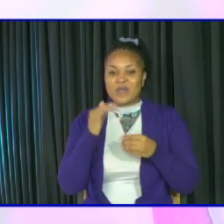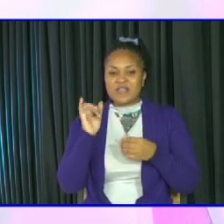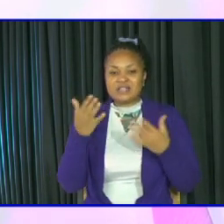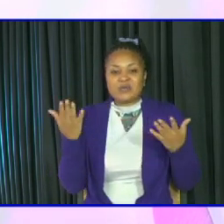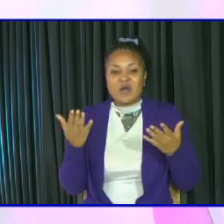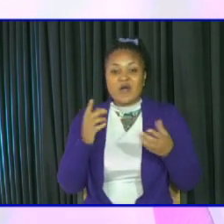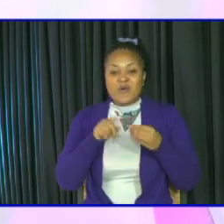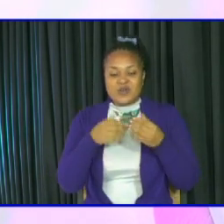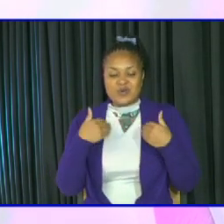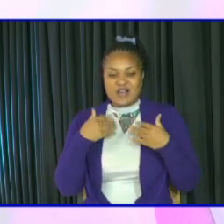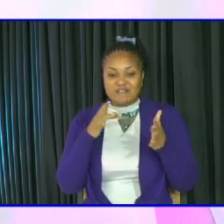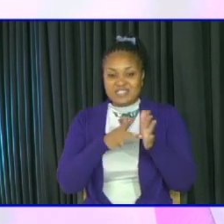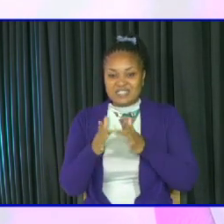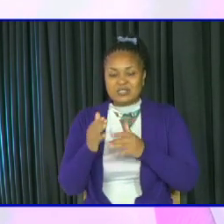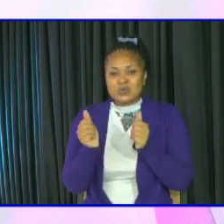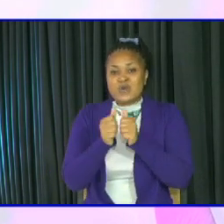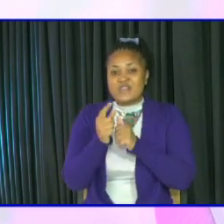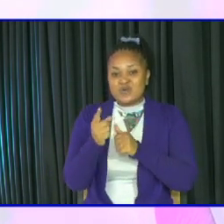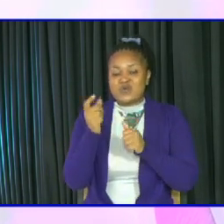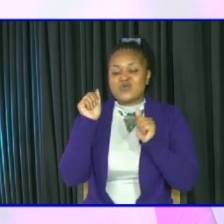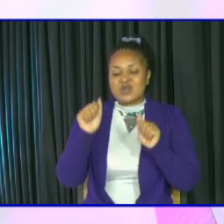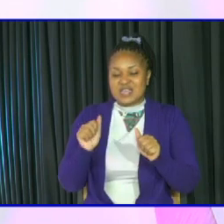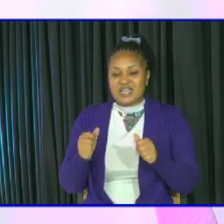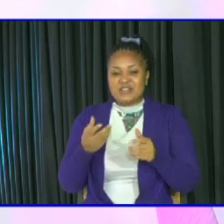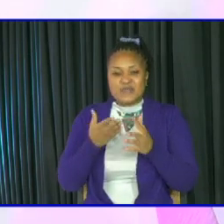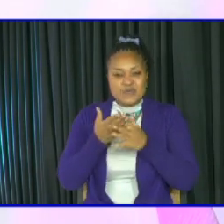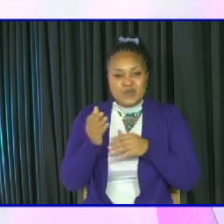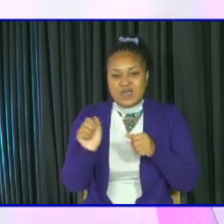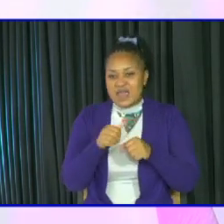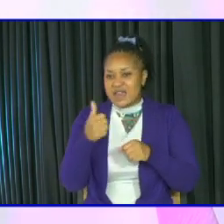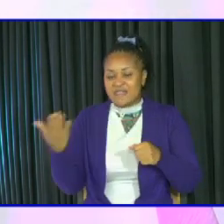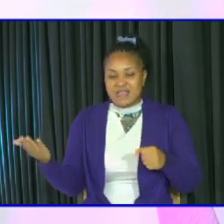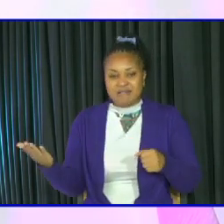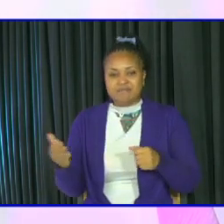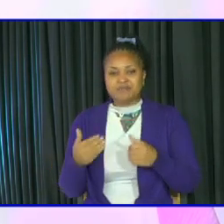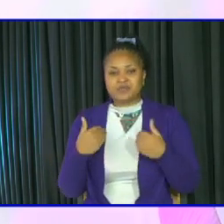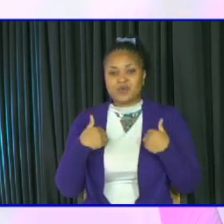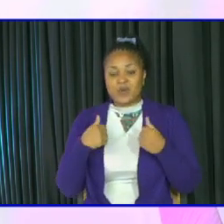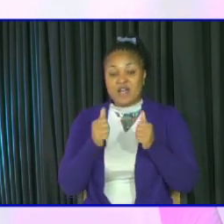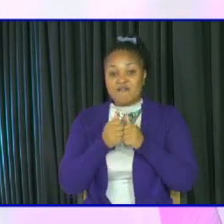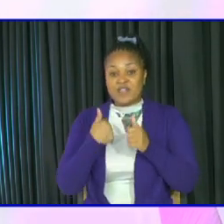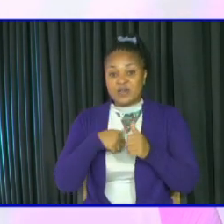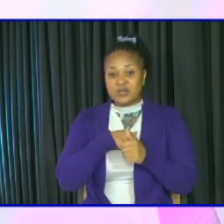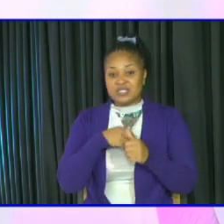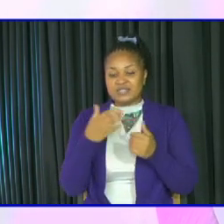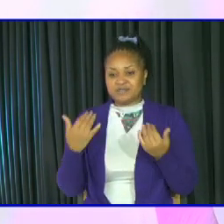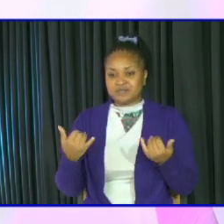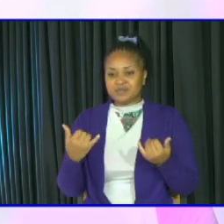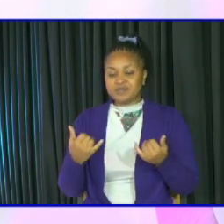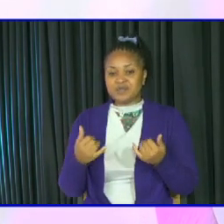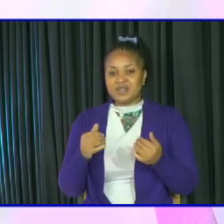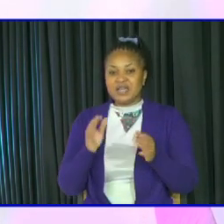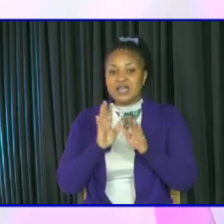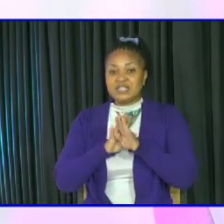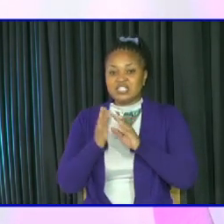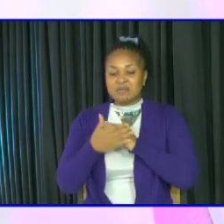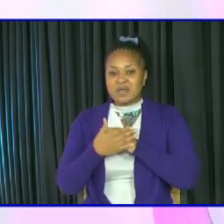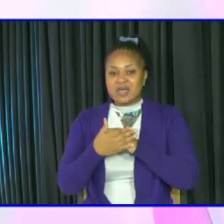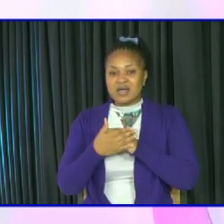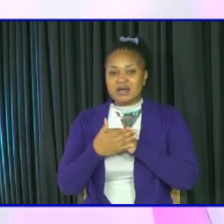boat, you can face the storm. We have with us this evening, live in studio, Jamaica Union Conference's